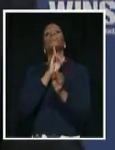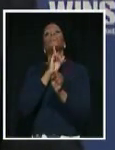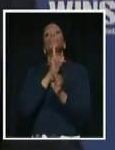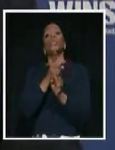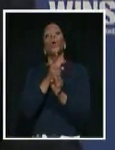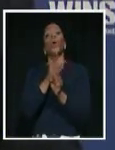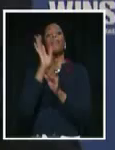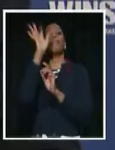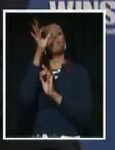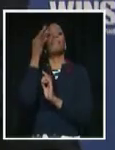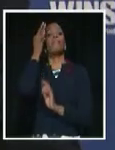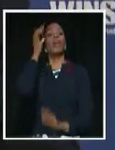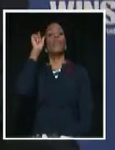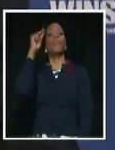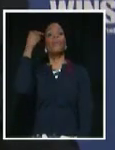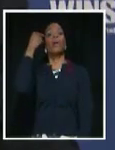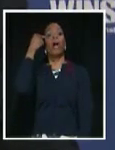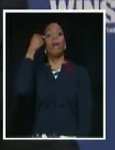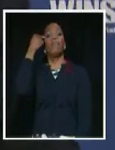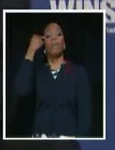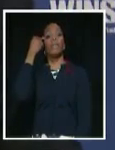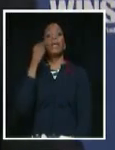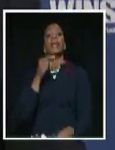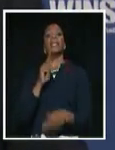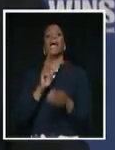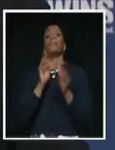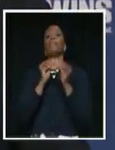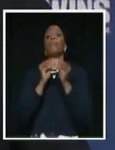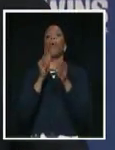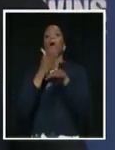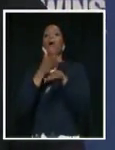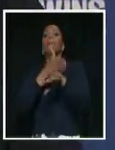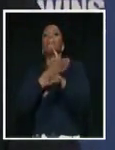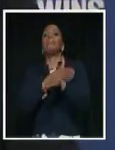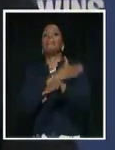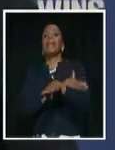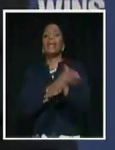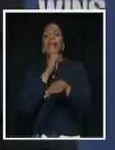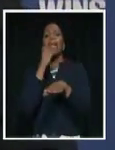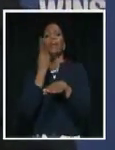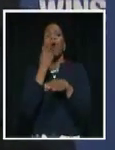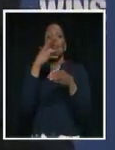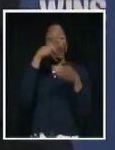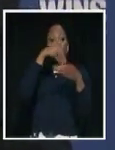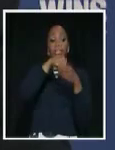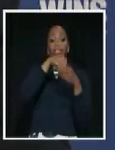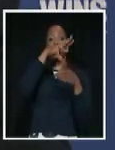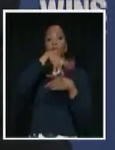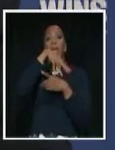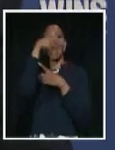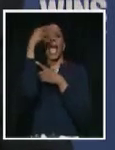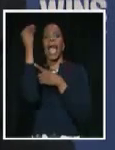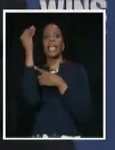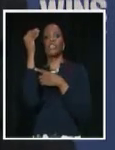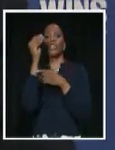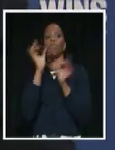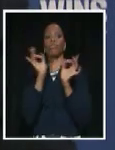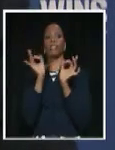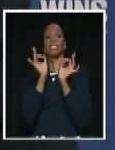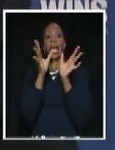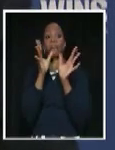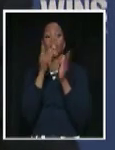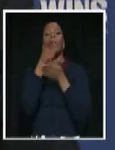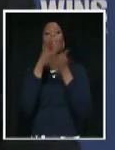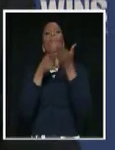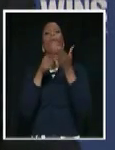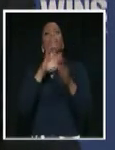that the federal government in the Handshoe Agreement was updated to not only look at internal but also external terrorists. Here's what the police are